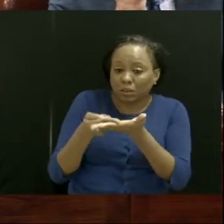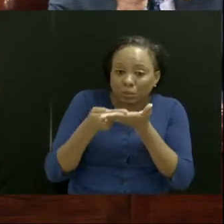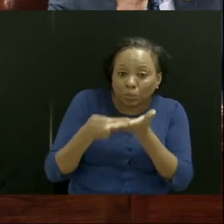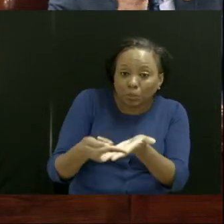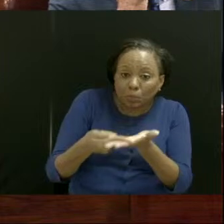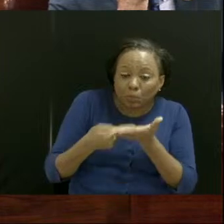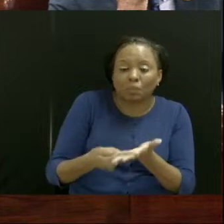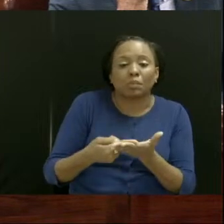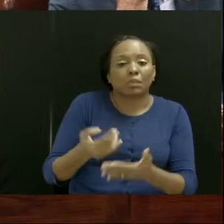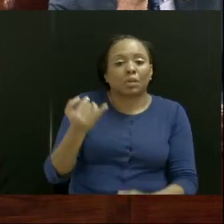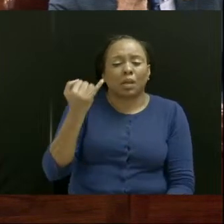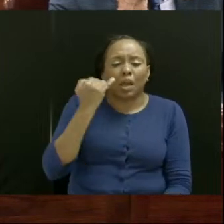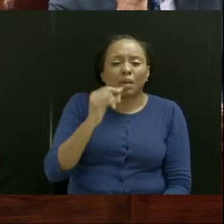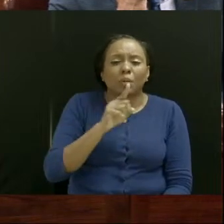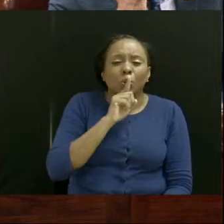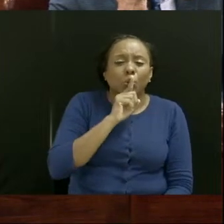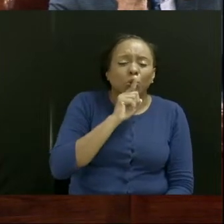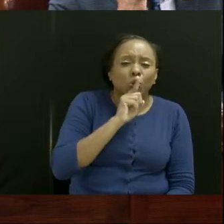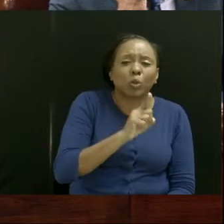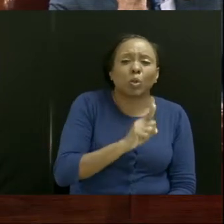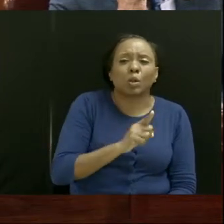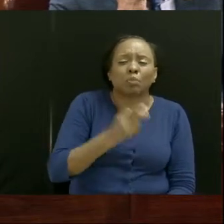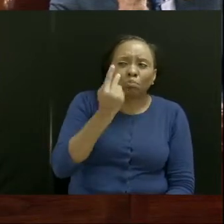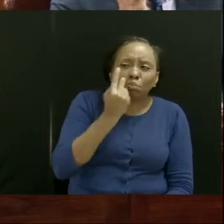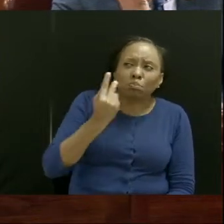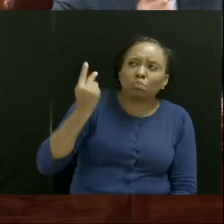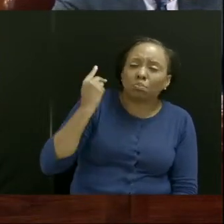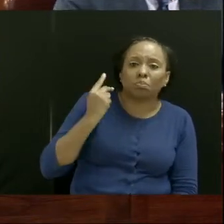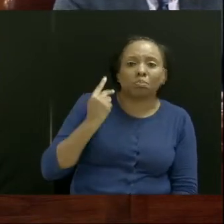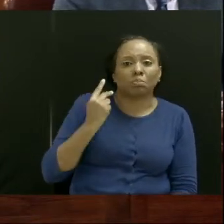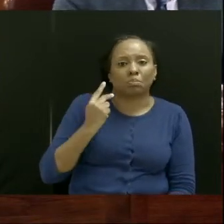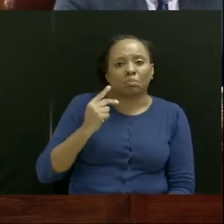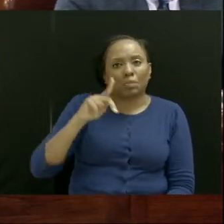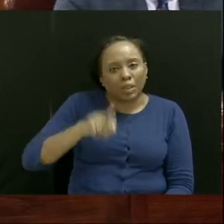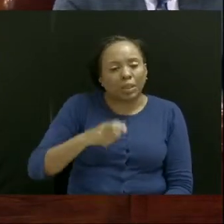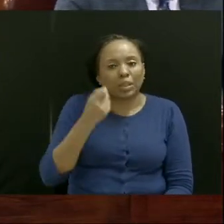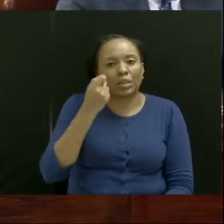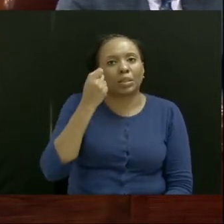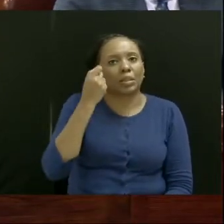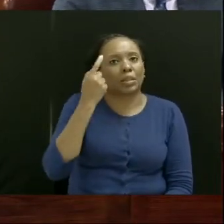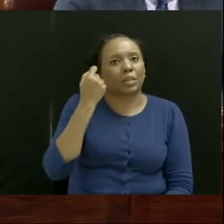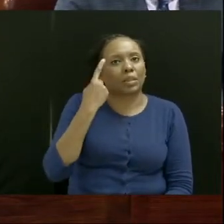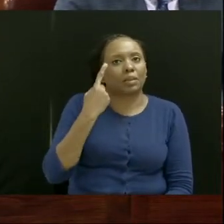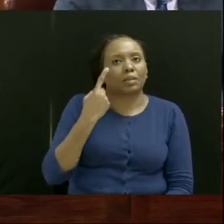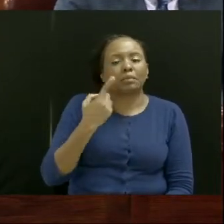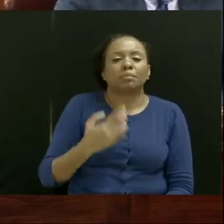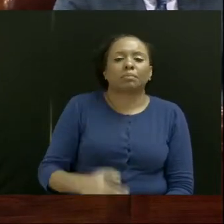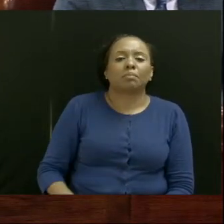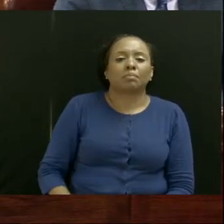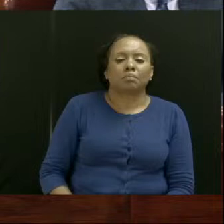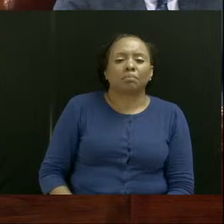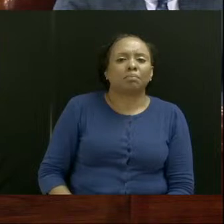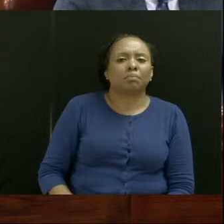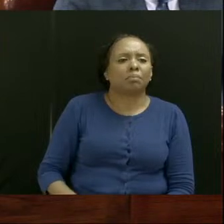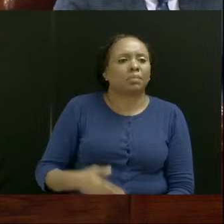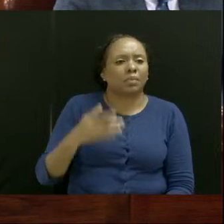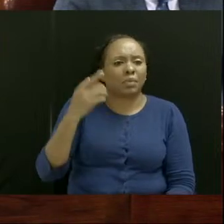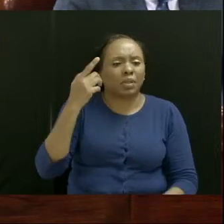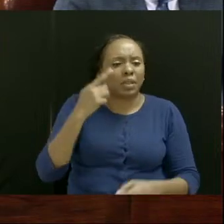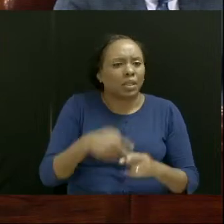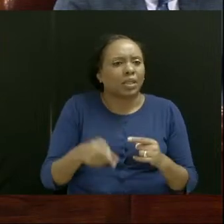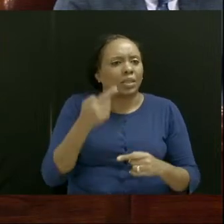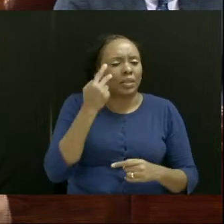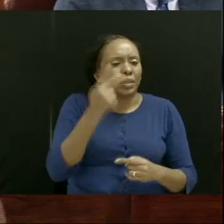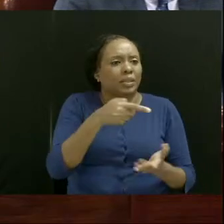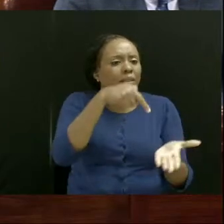reflection on our realities, that is one that you can't just ignore.